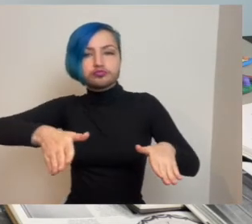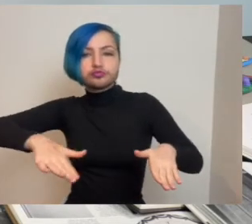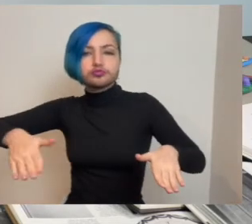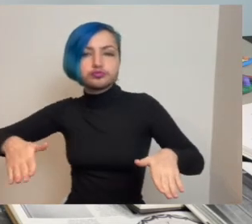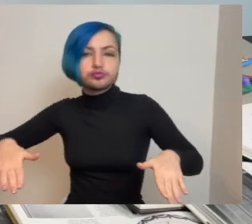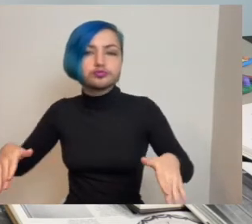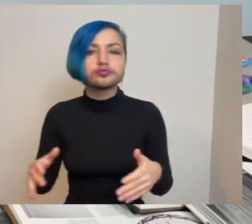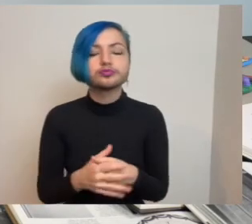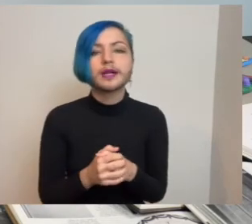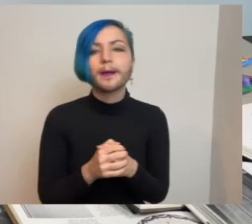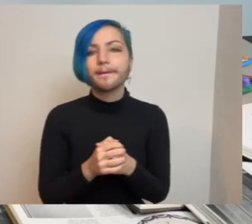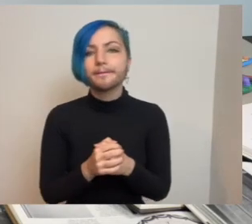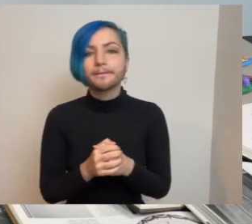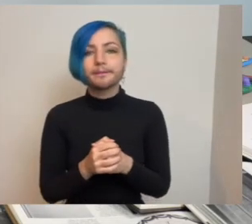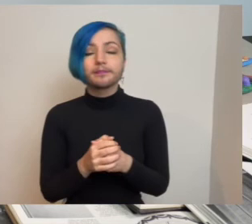And yeah, and then you can kind of